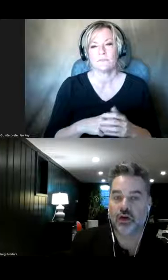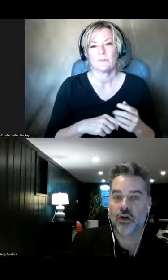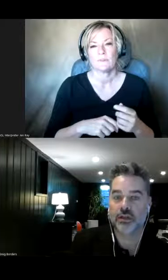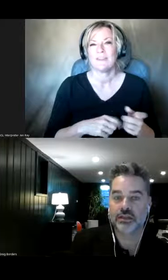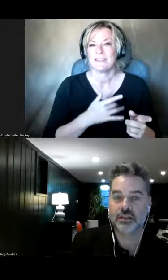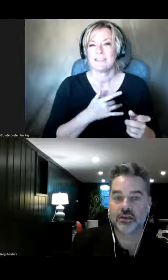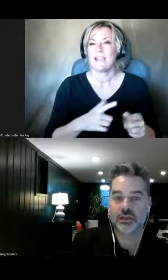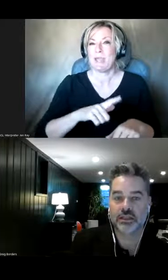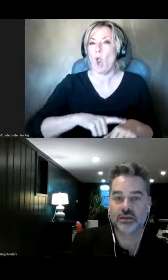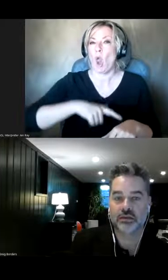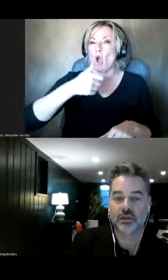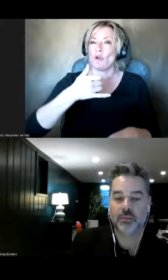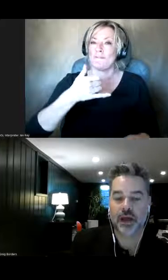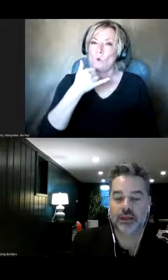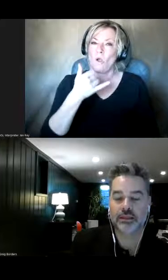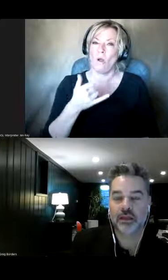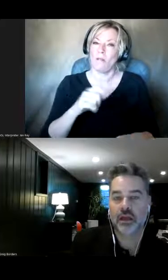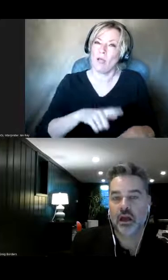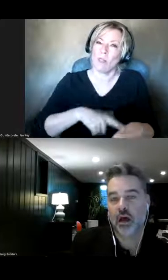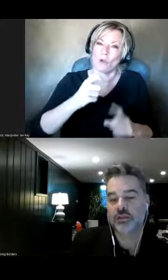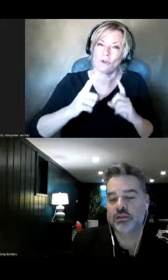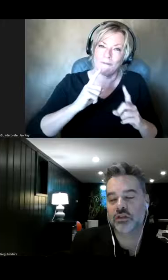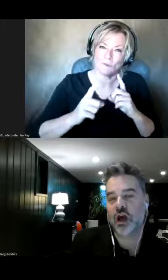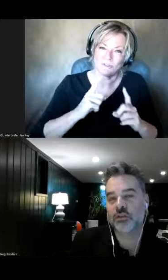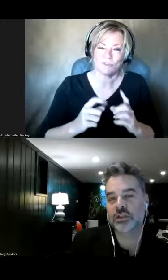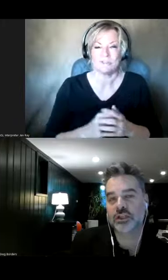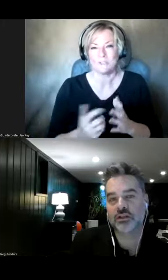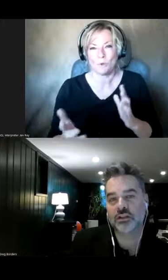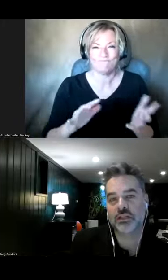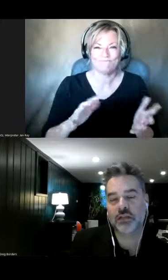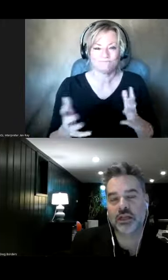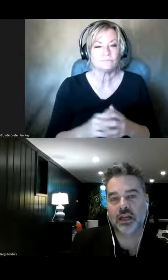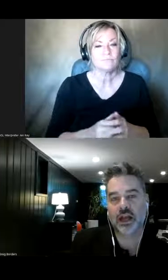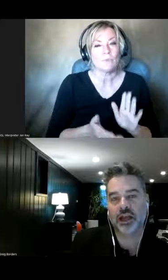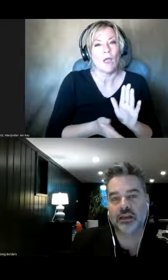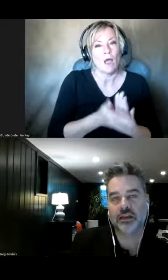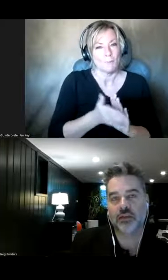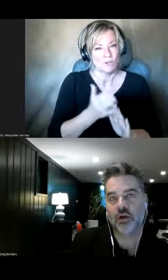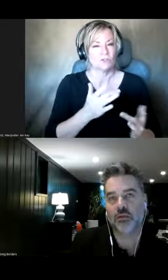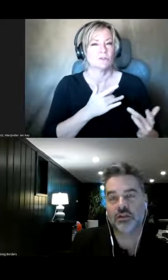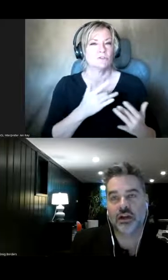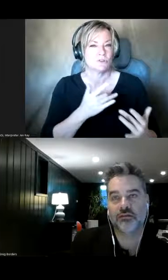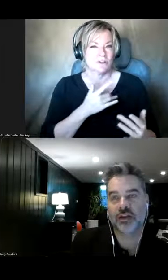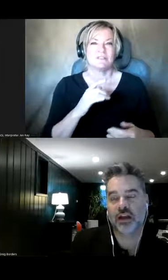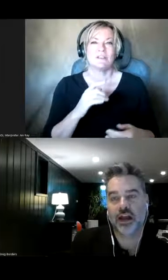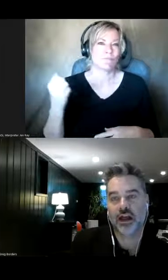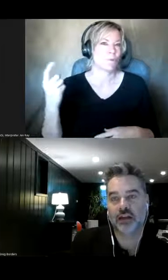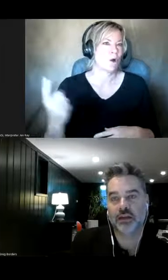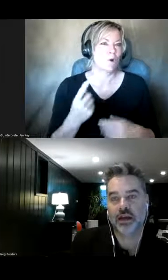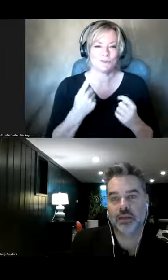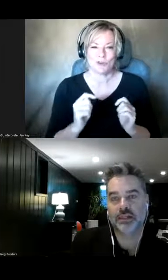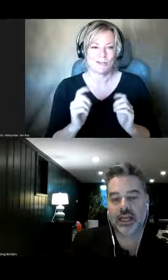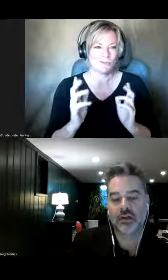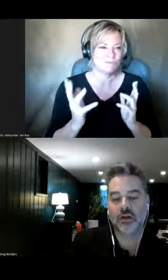to be longer calls, so it's really a balance. So the operation concerns is something that I think we're always trying to figure out